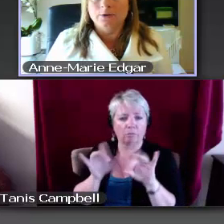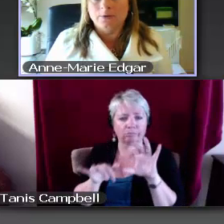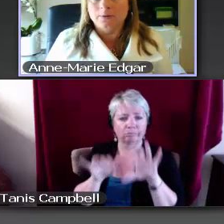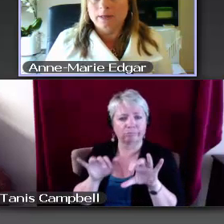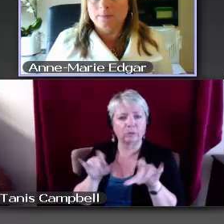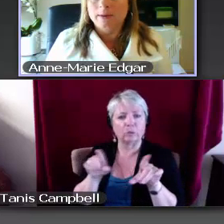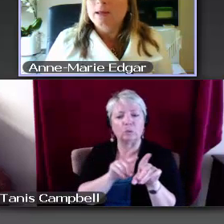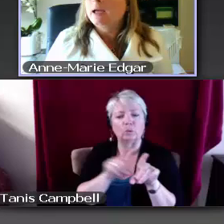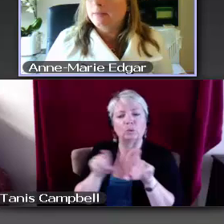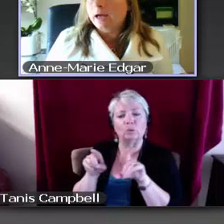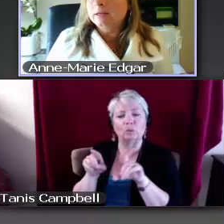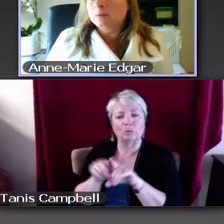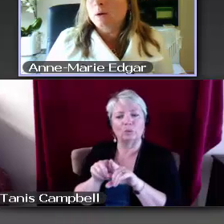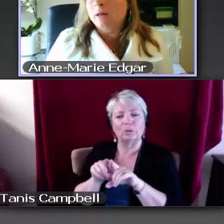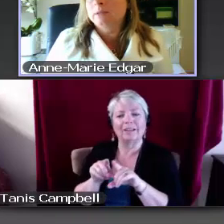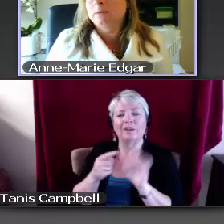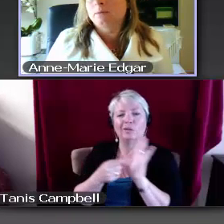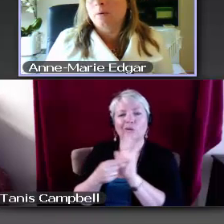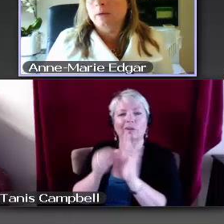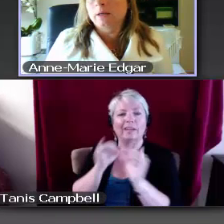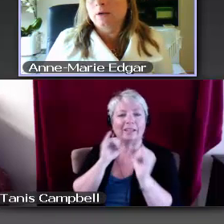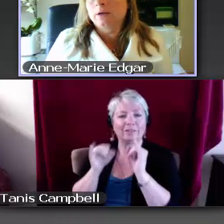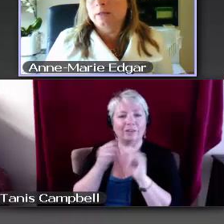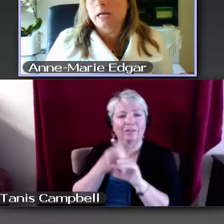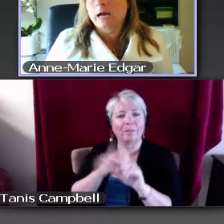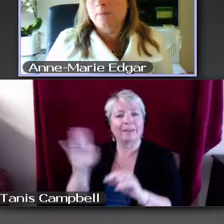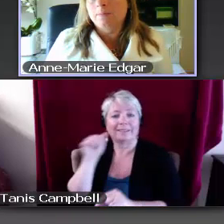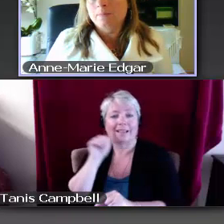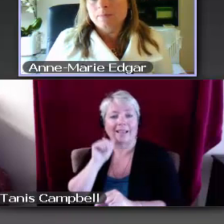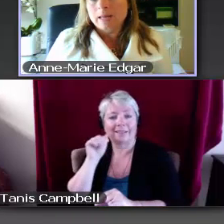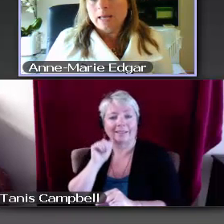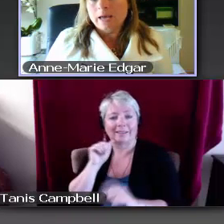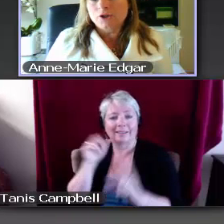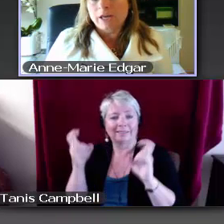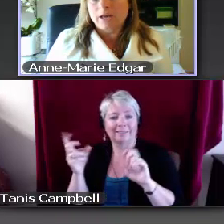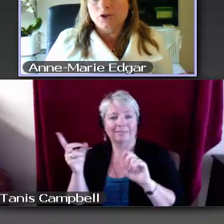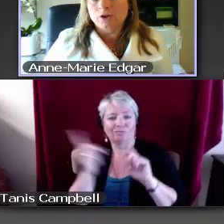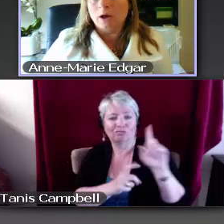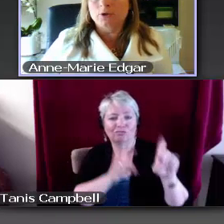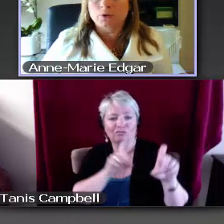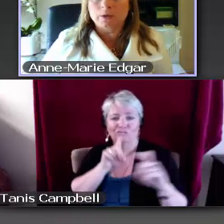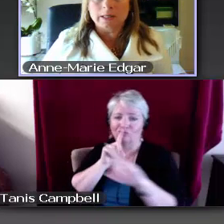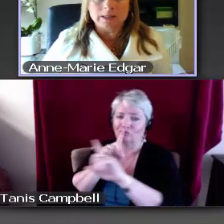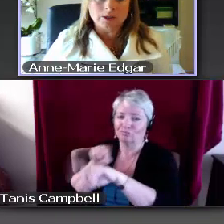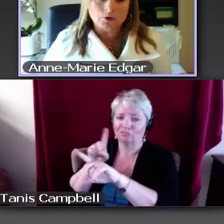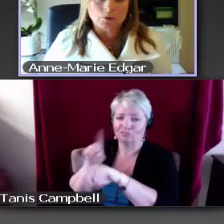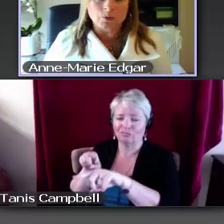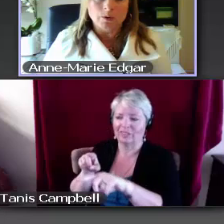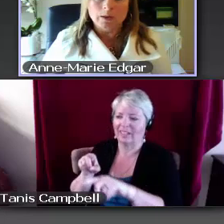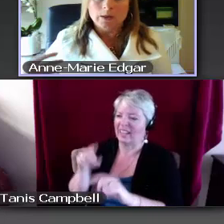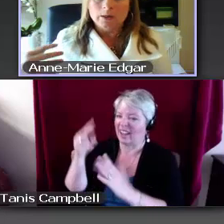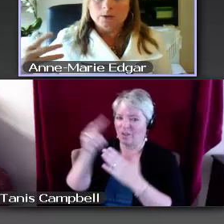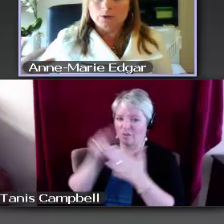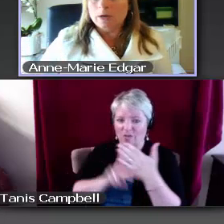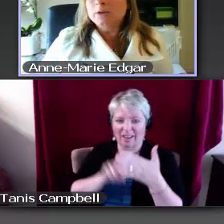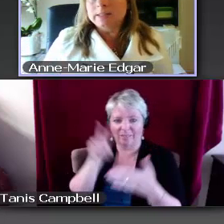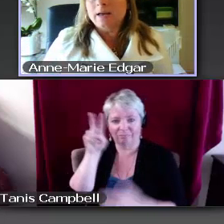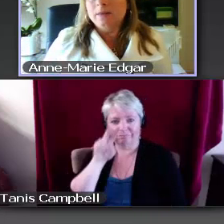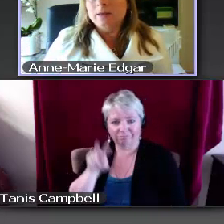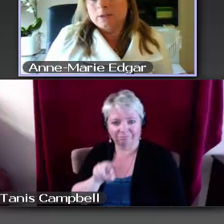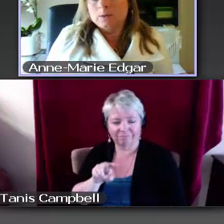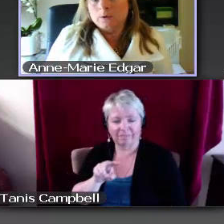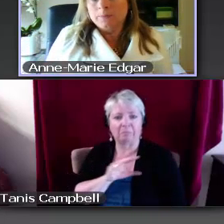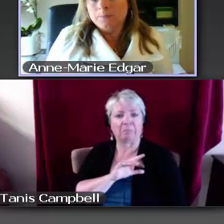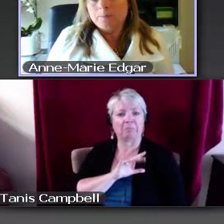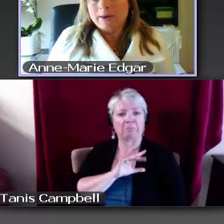aunt interviewed him, and that as well was a really good educational opportunity to